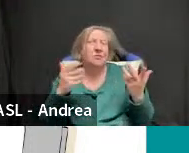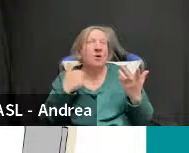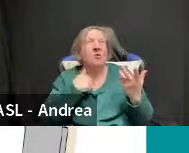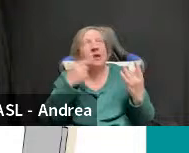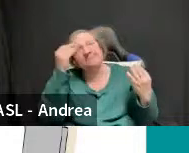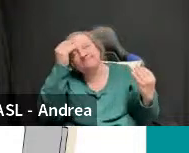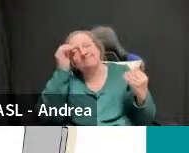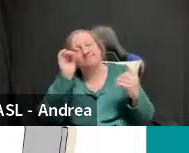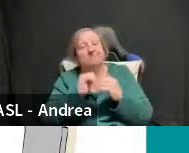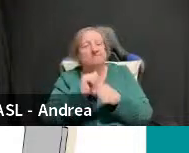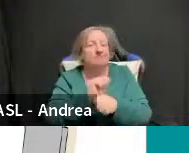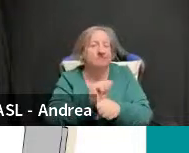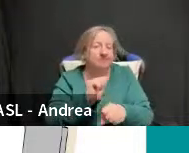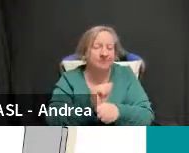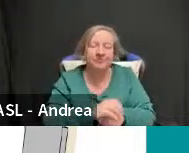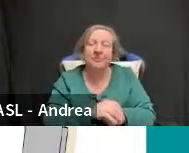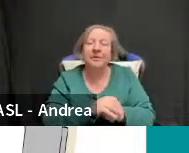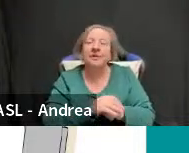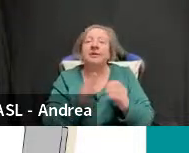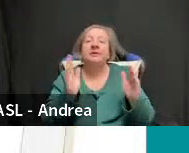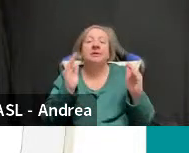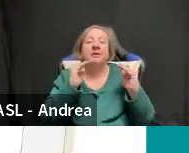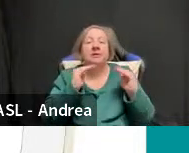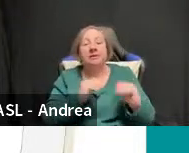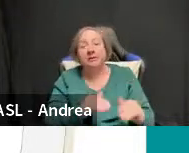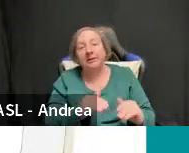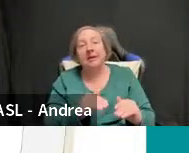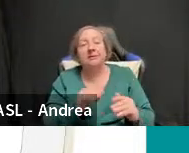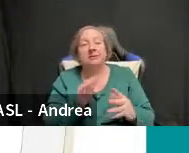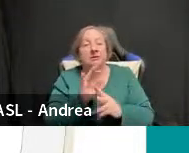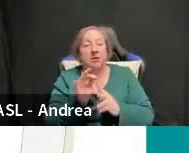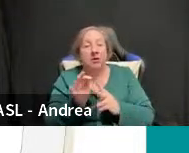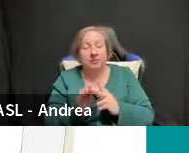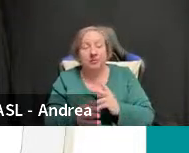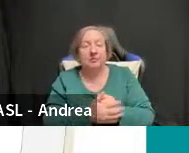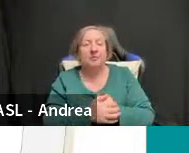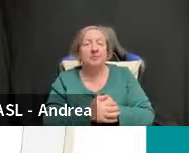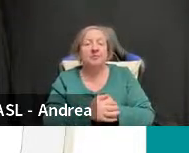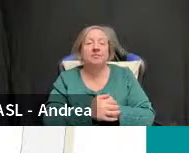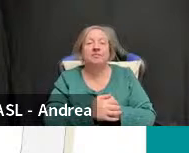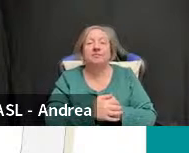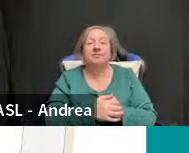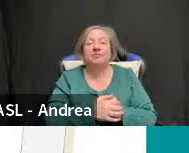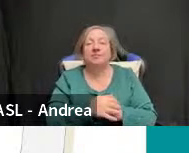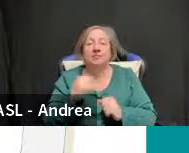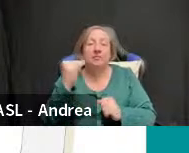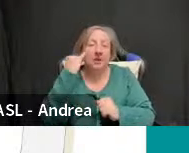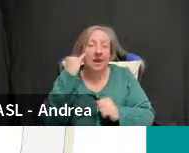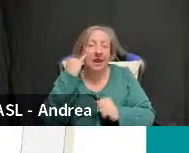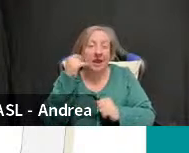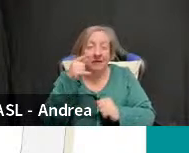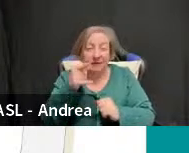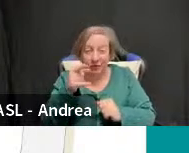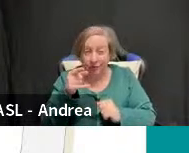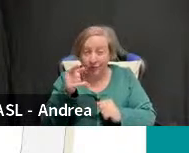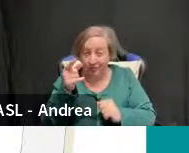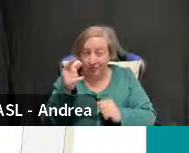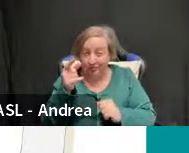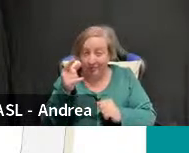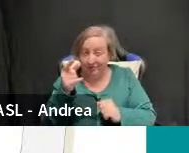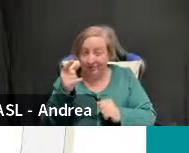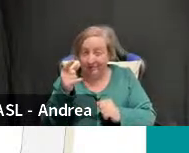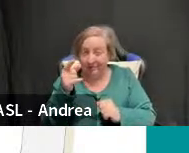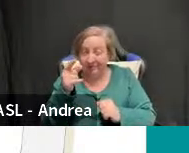thinking about. So as we go to the next option, and if you're astute, you will notice that we jump